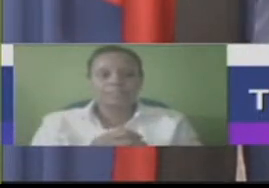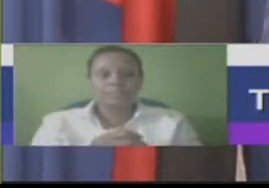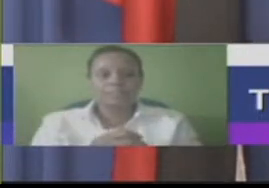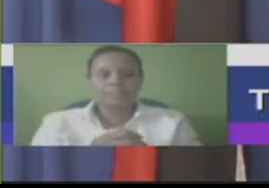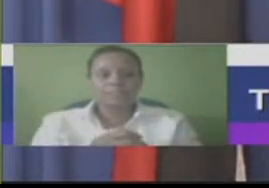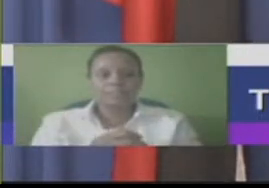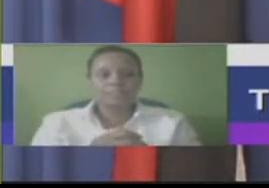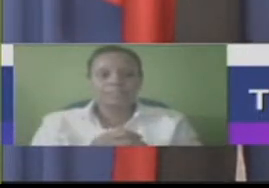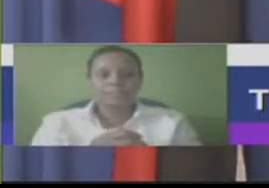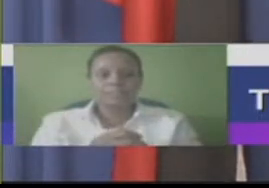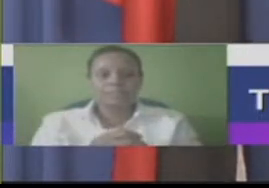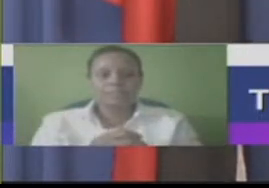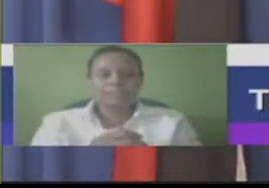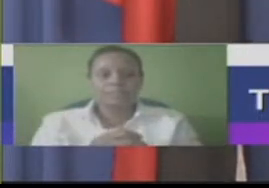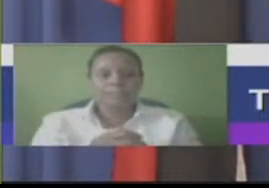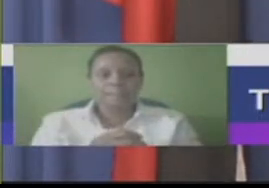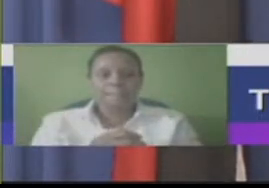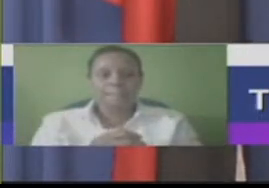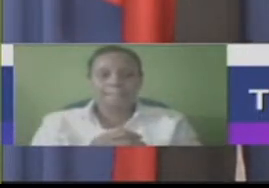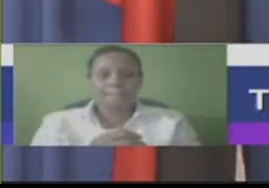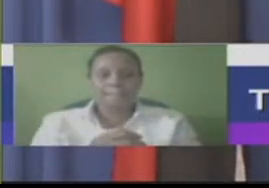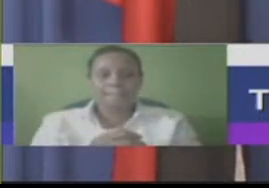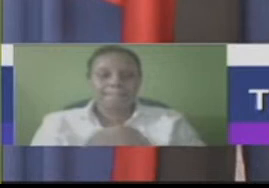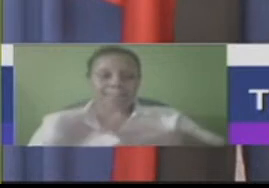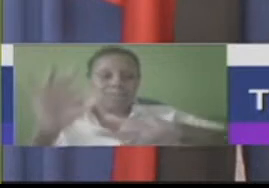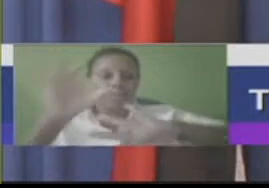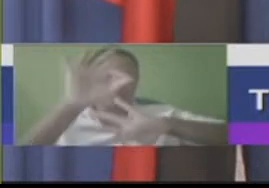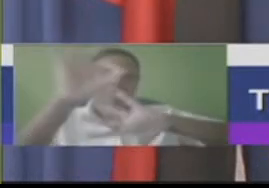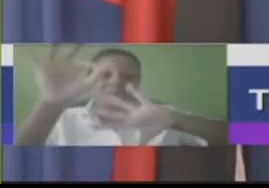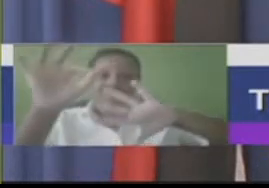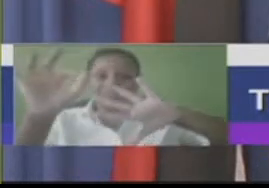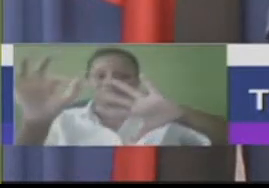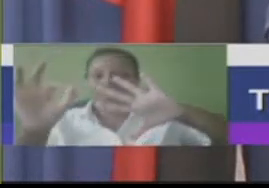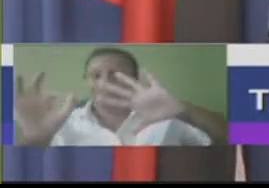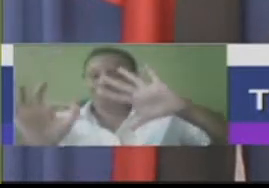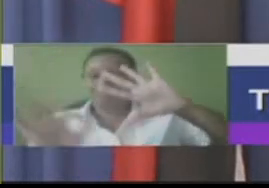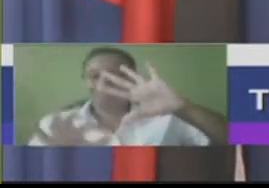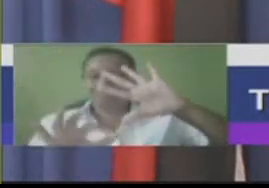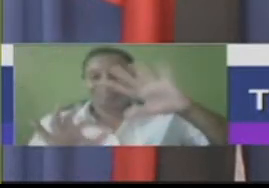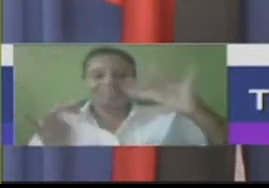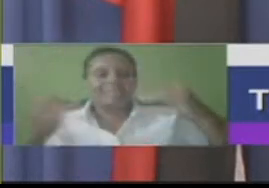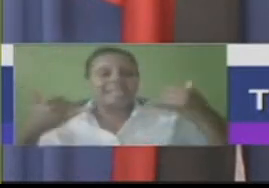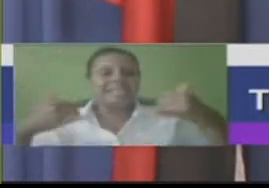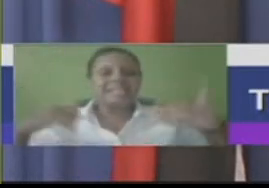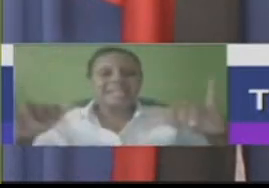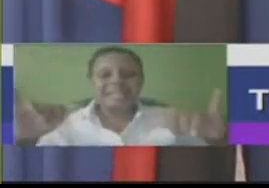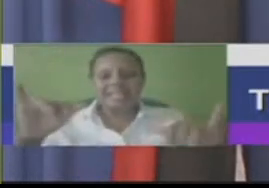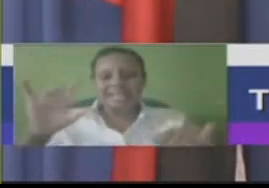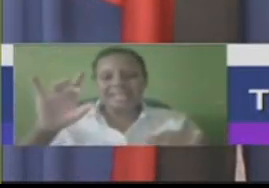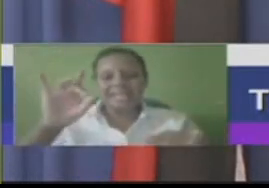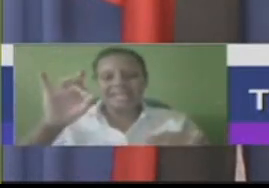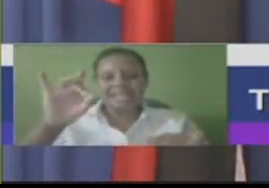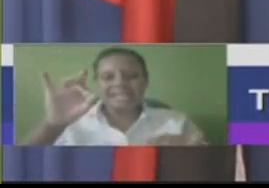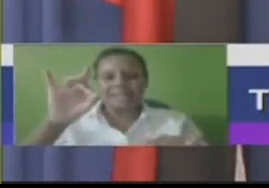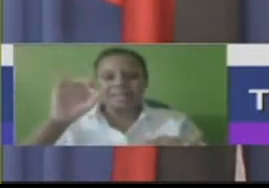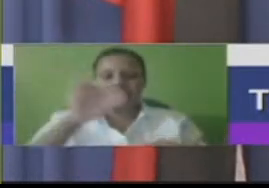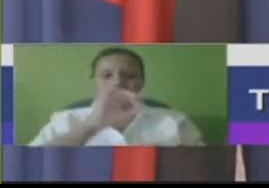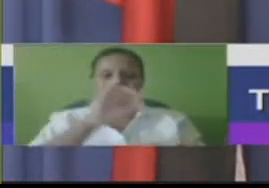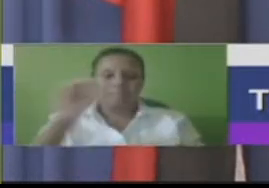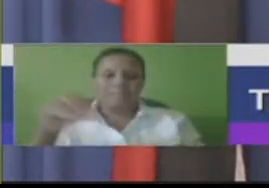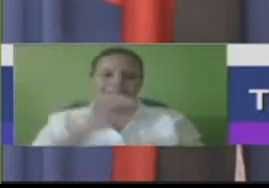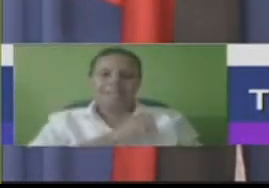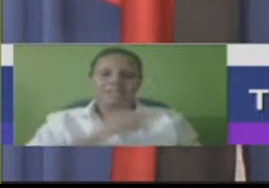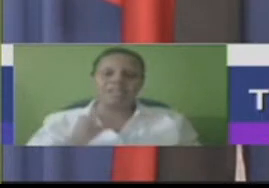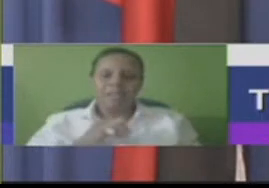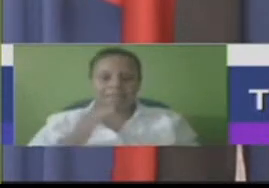have 80% of its staff, and it will also have a significant amount of its equipment. And they have